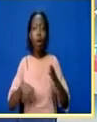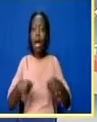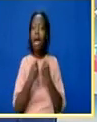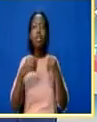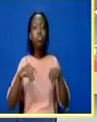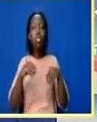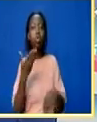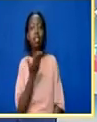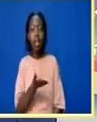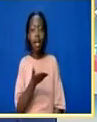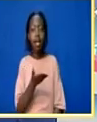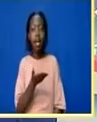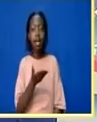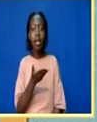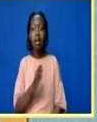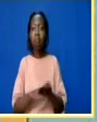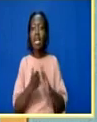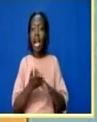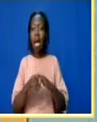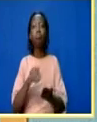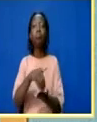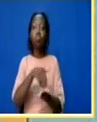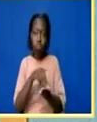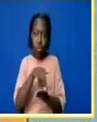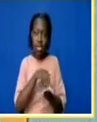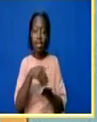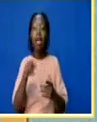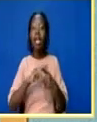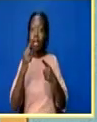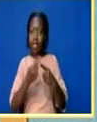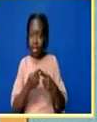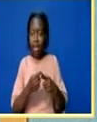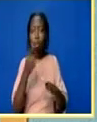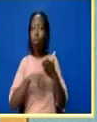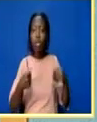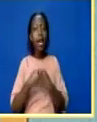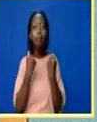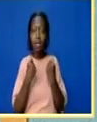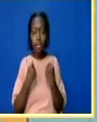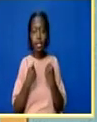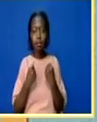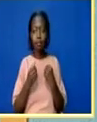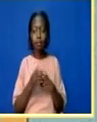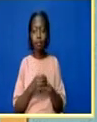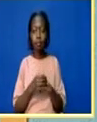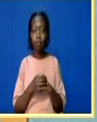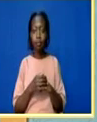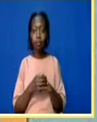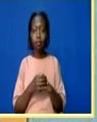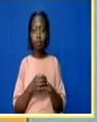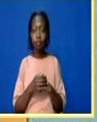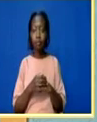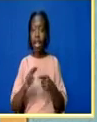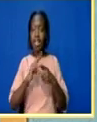on the sides? It's definitely becoming loose. It becomes loose. Yes. Then eventually, what will happen? It caves in. It caves